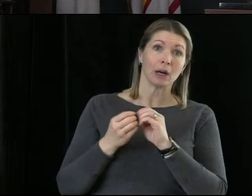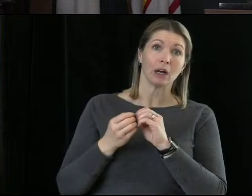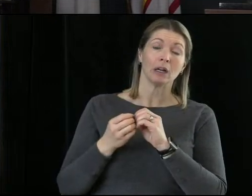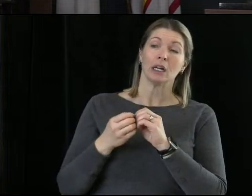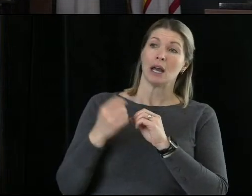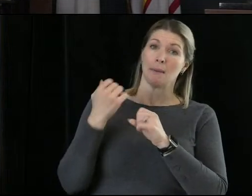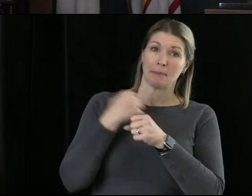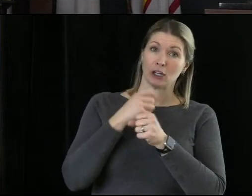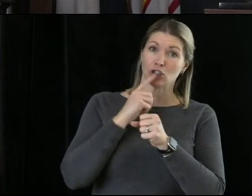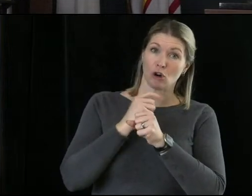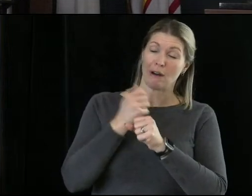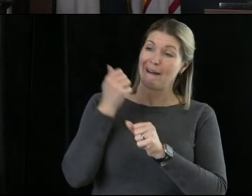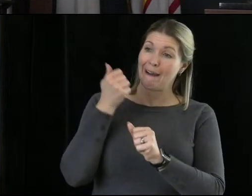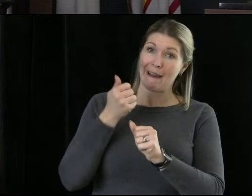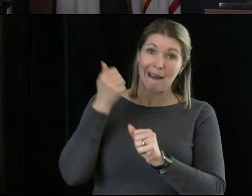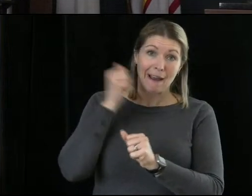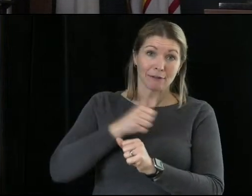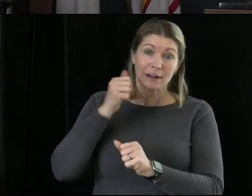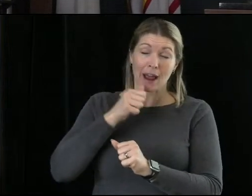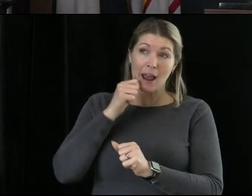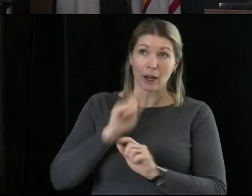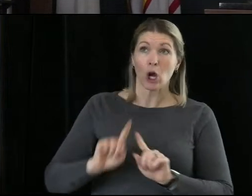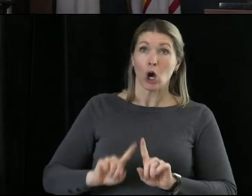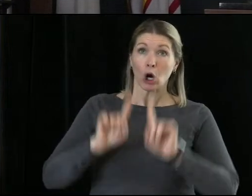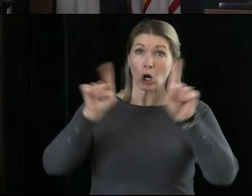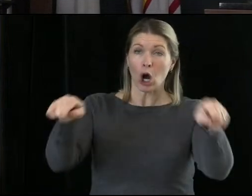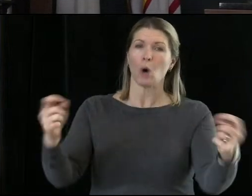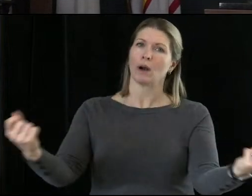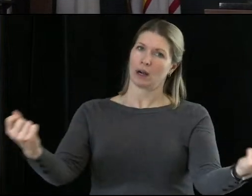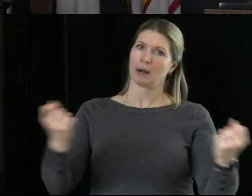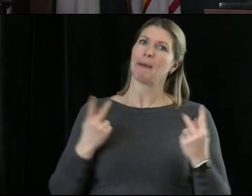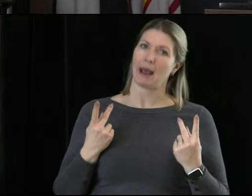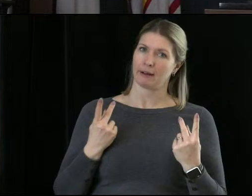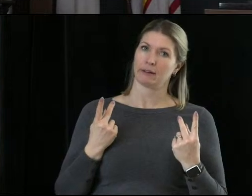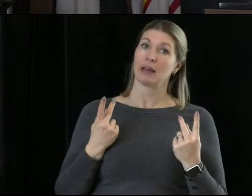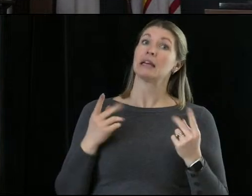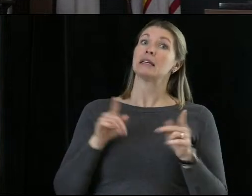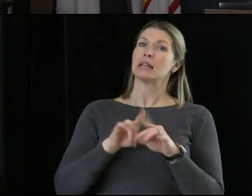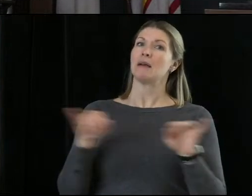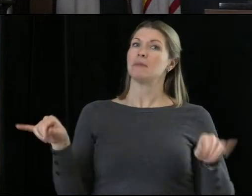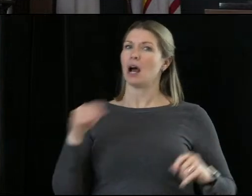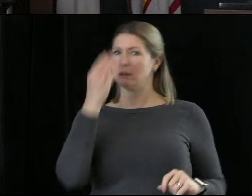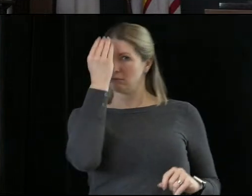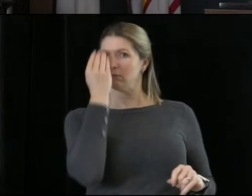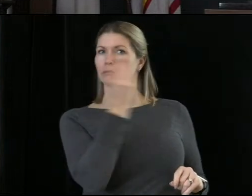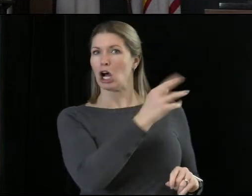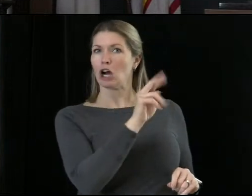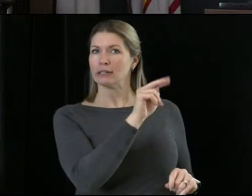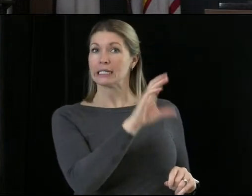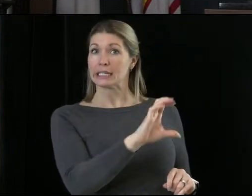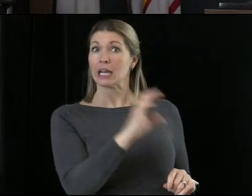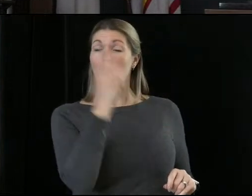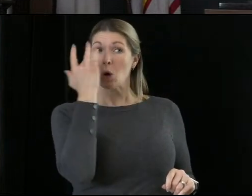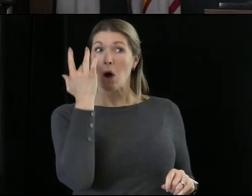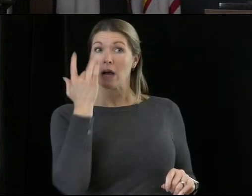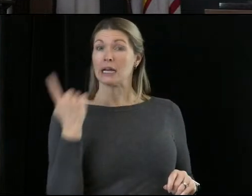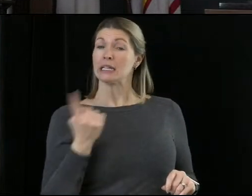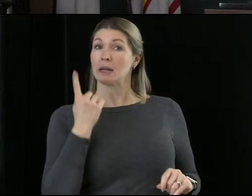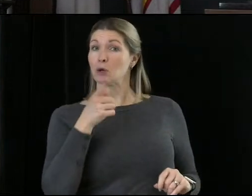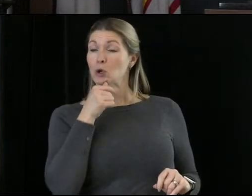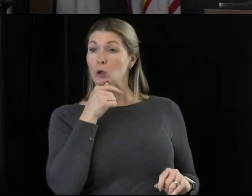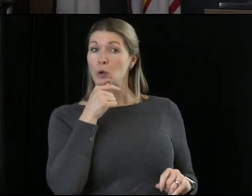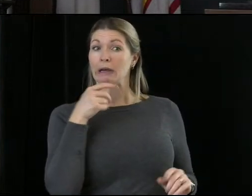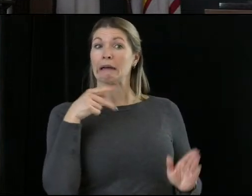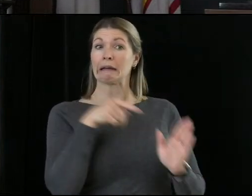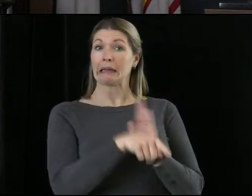came back at the end of the day, but also to provide to the RNC because we knew that perhaps someone who might have killed her or